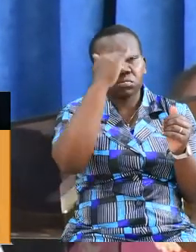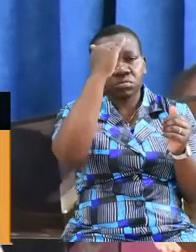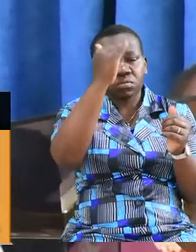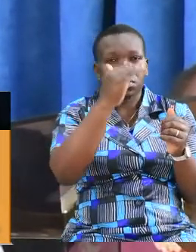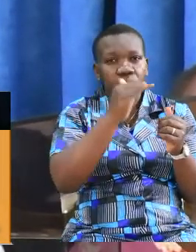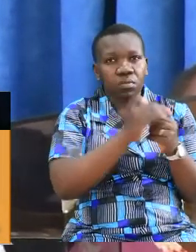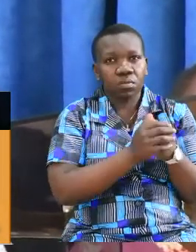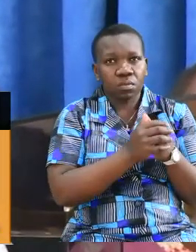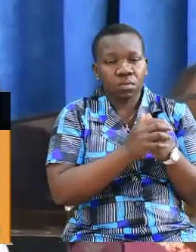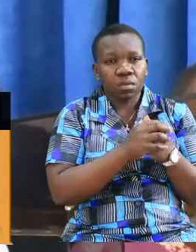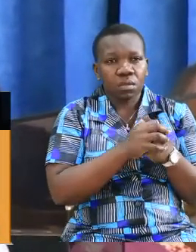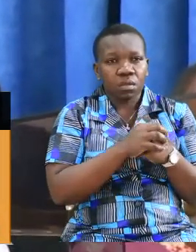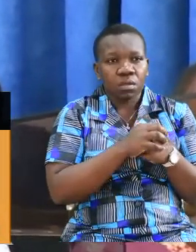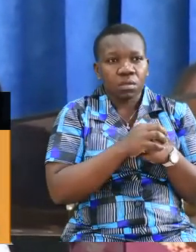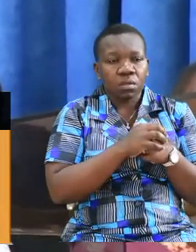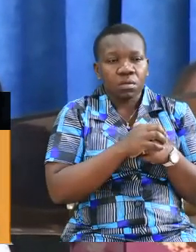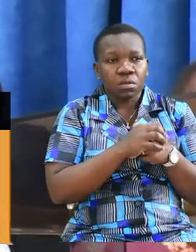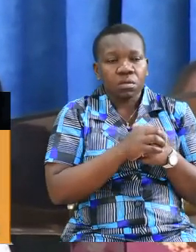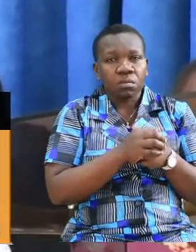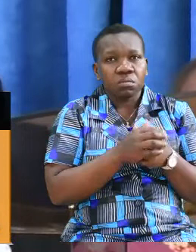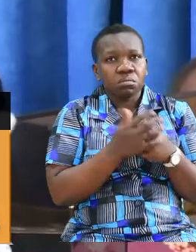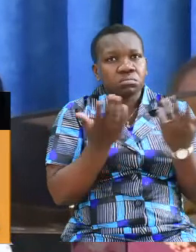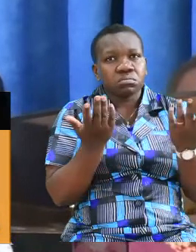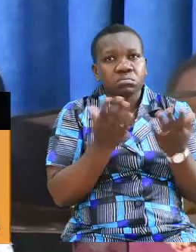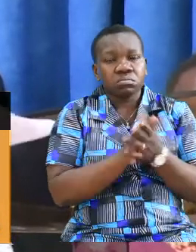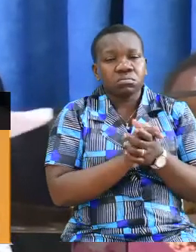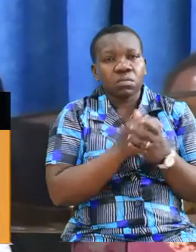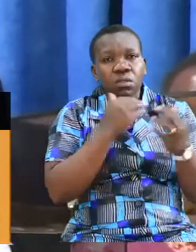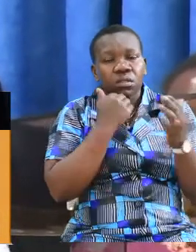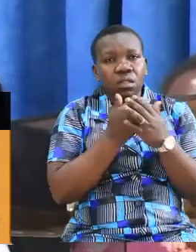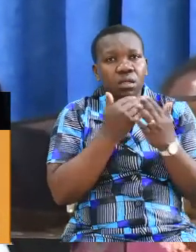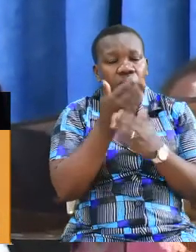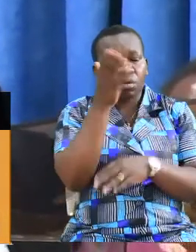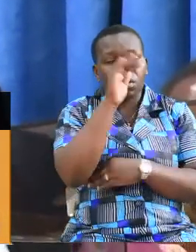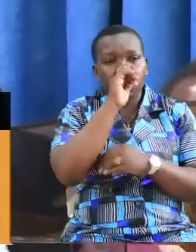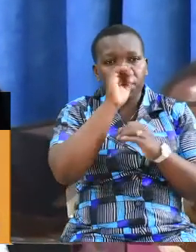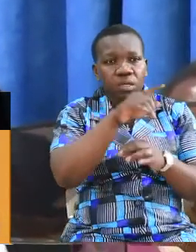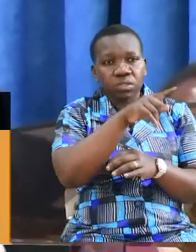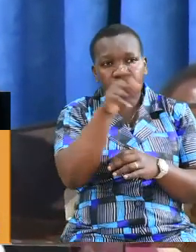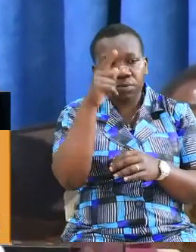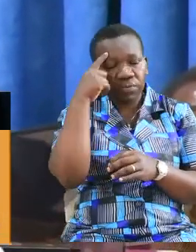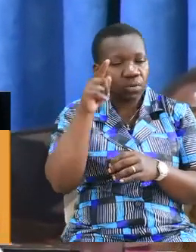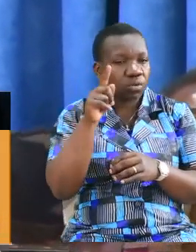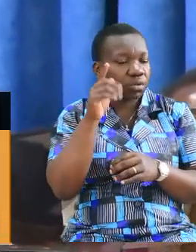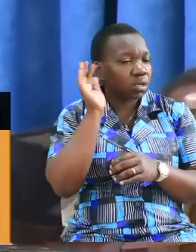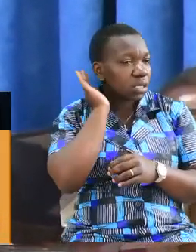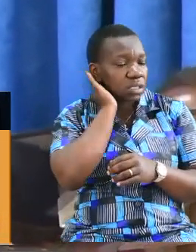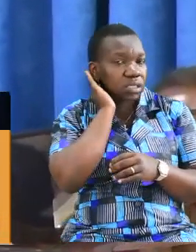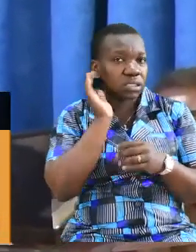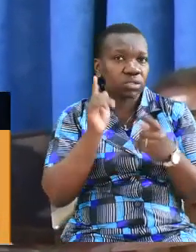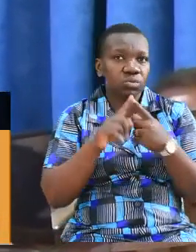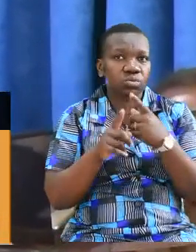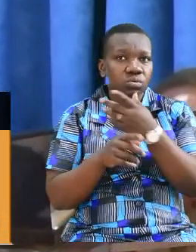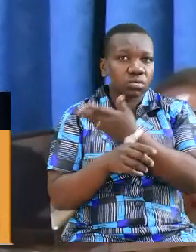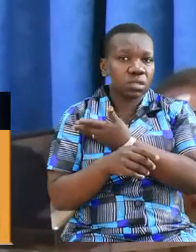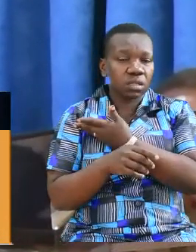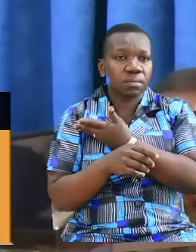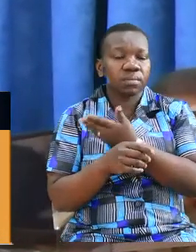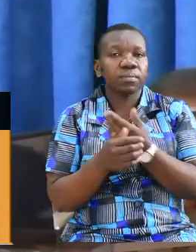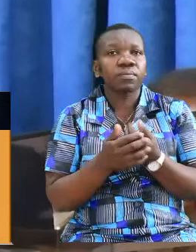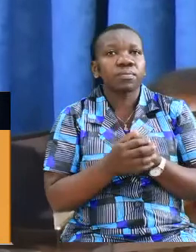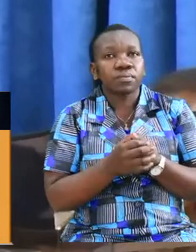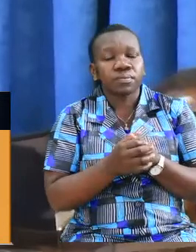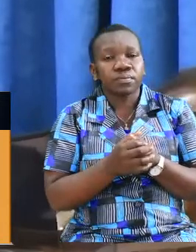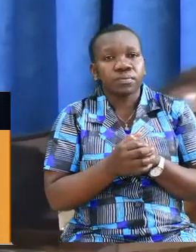Mashohe. May God bless you for listening to me. And I request we stand for a minute of right